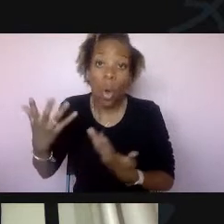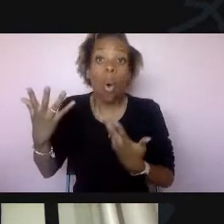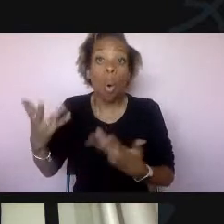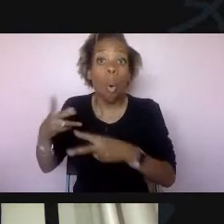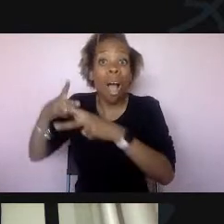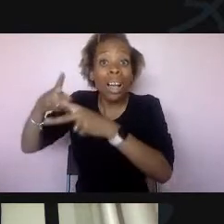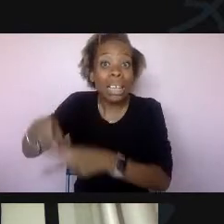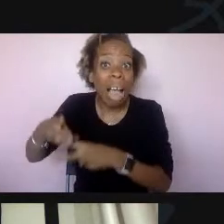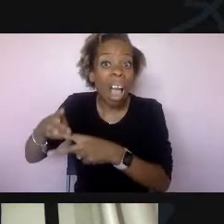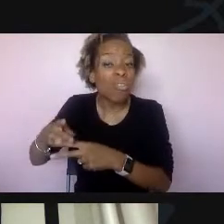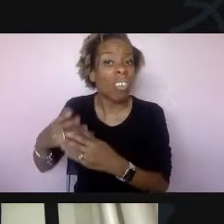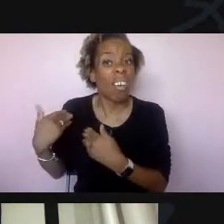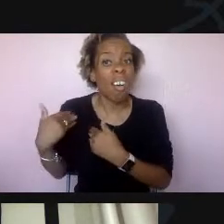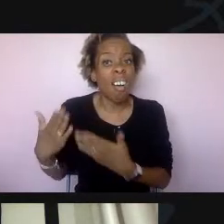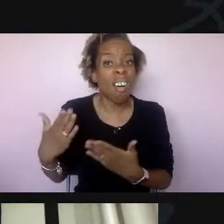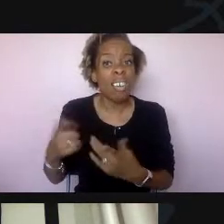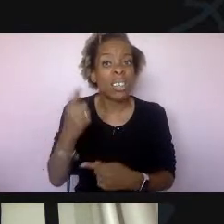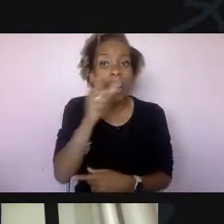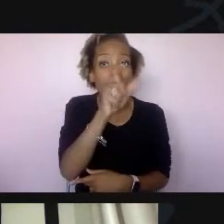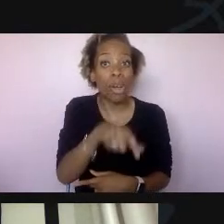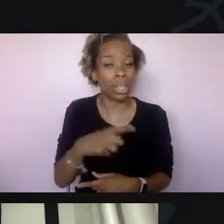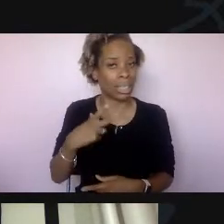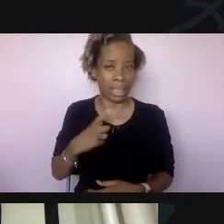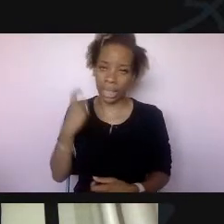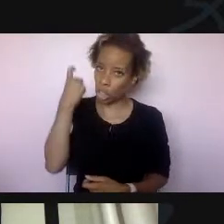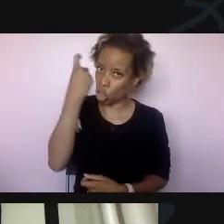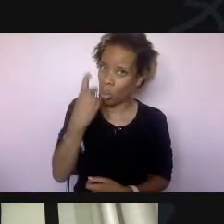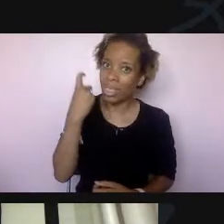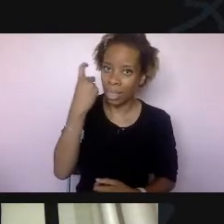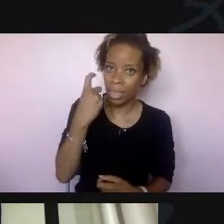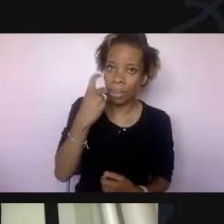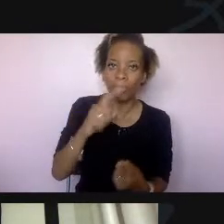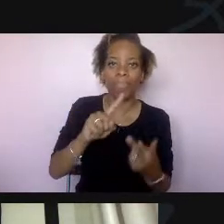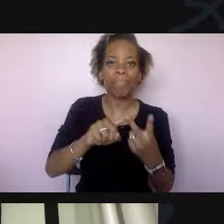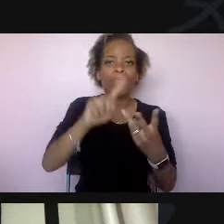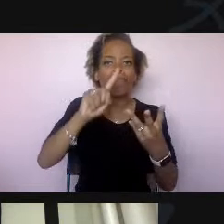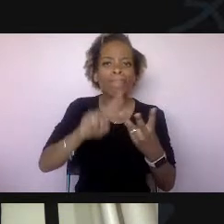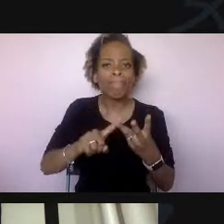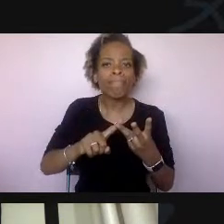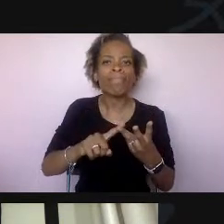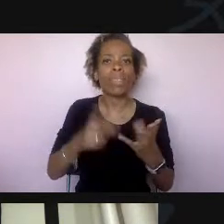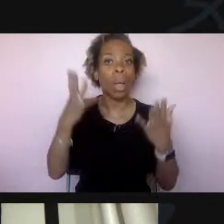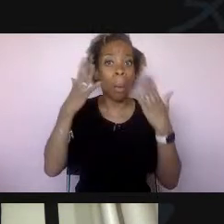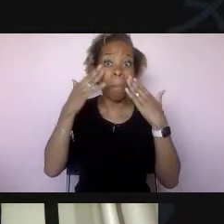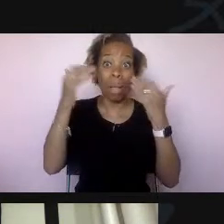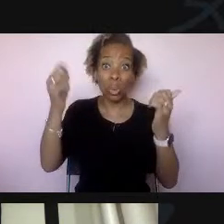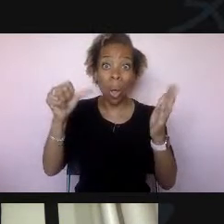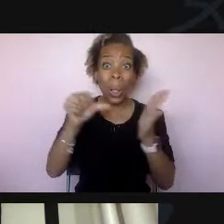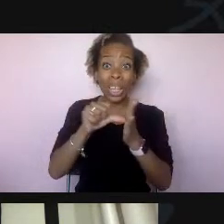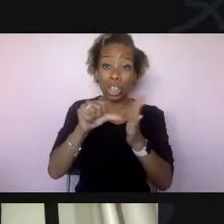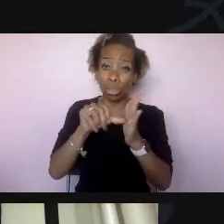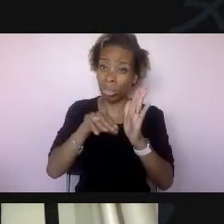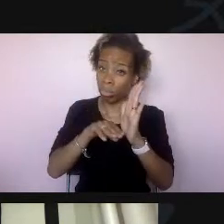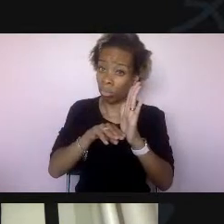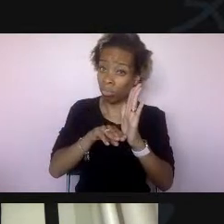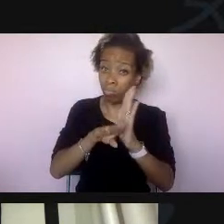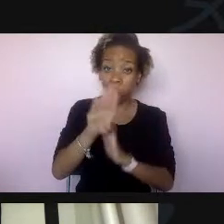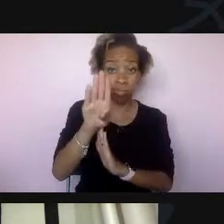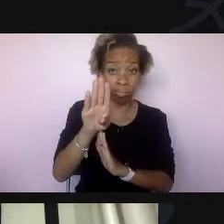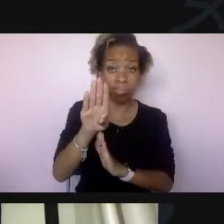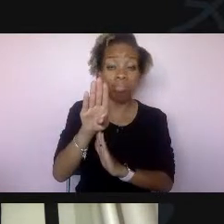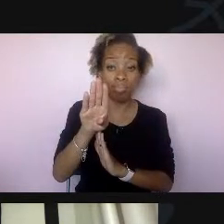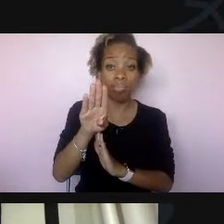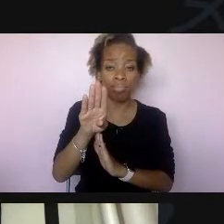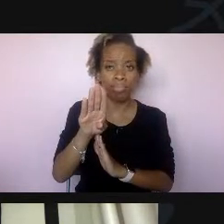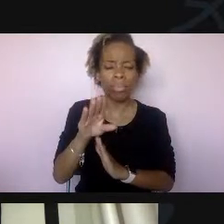caring responsibilities. That's something which needs to be considered. Mental health issues are rife, especially amongst, and there's no